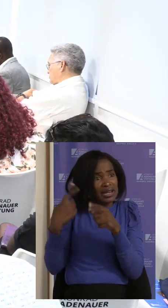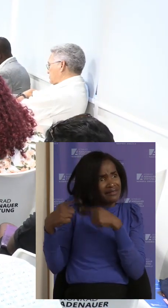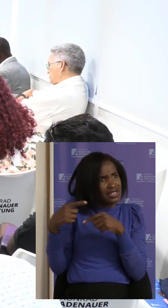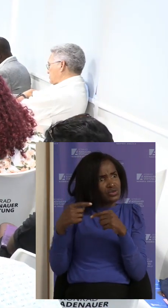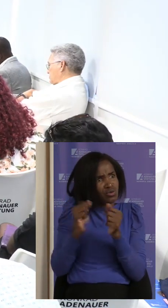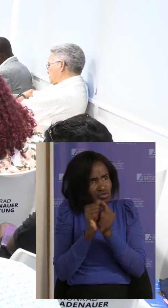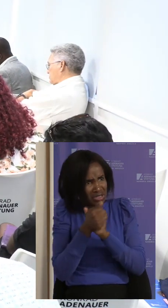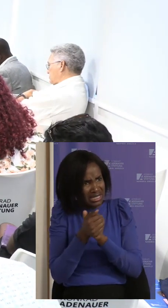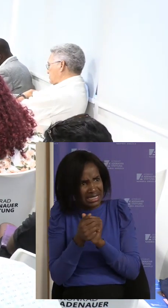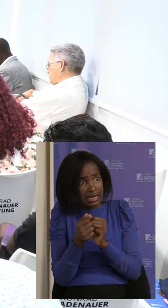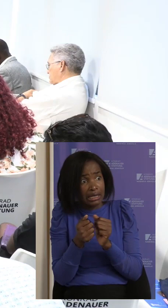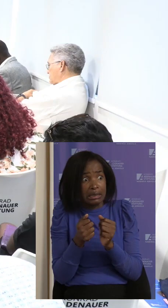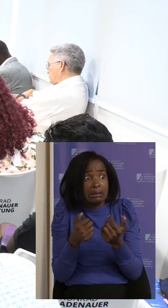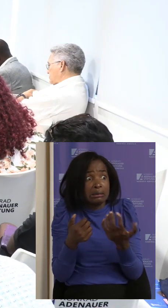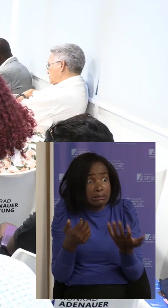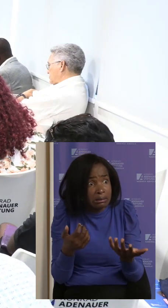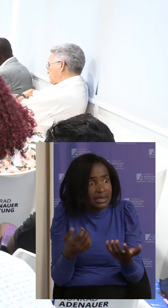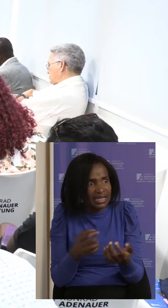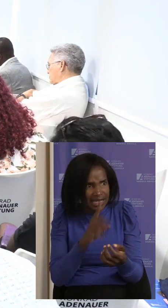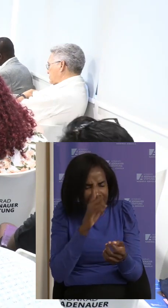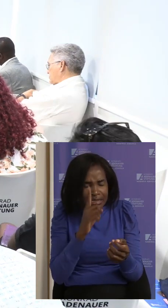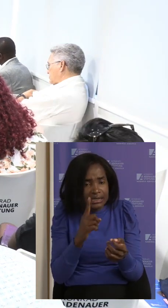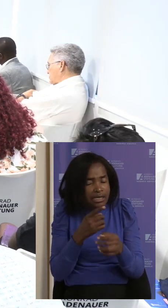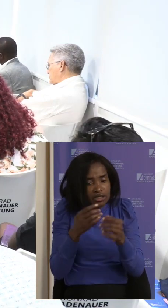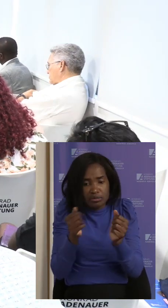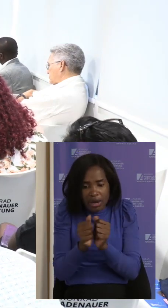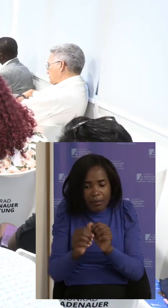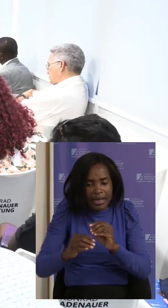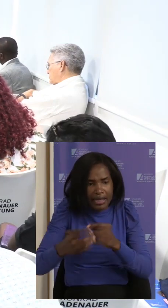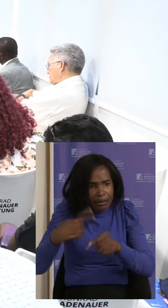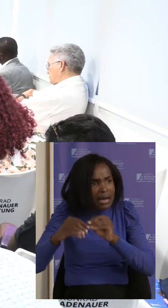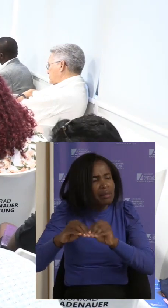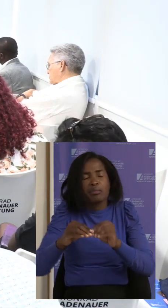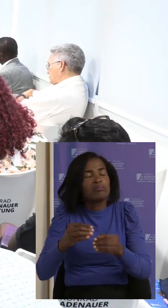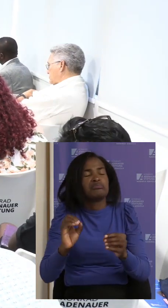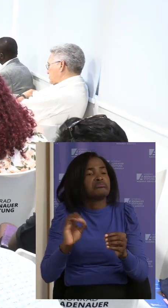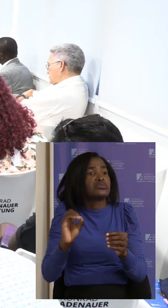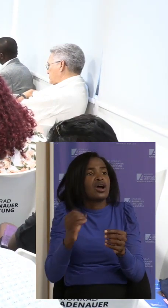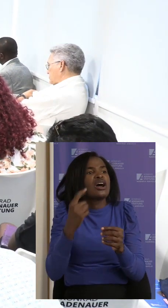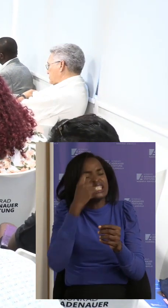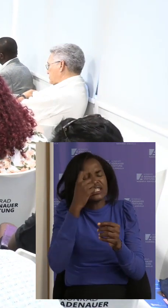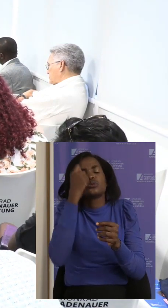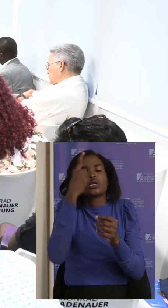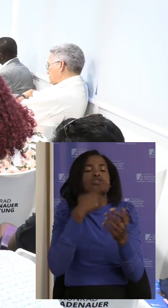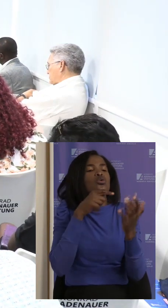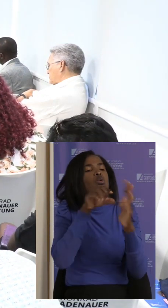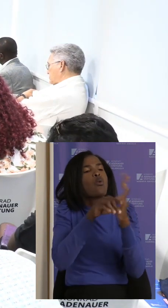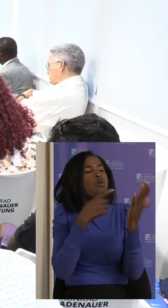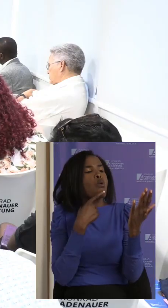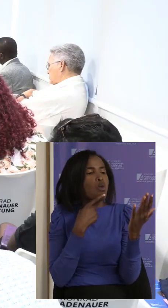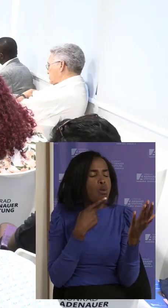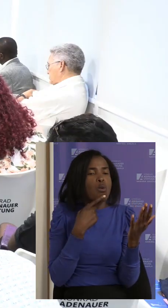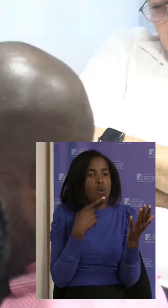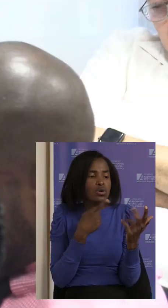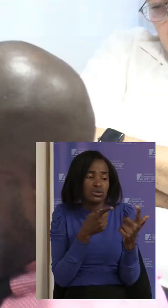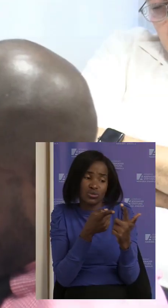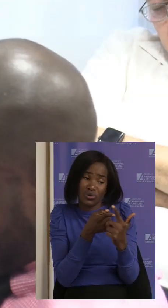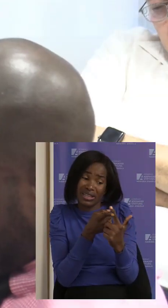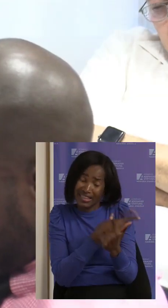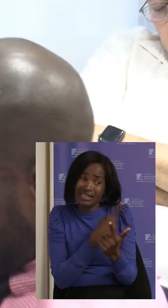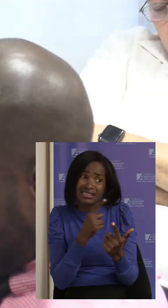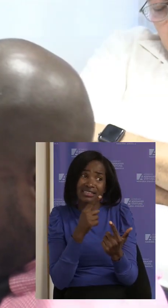or reformed. I'm not sure if the teachers were taken through on the new curriculum, just for them to understand. So those are some of the critical